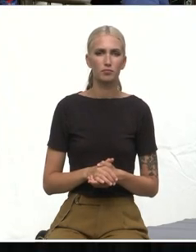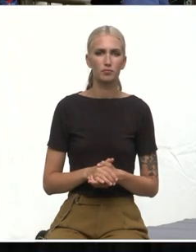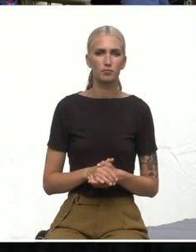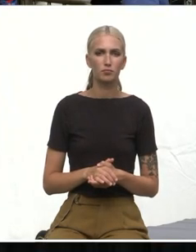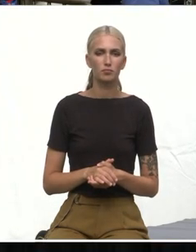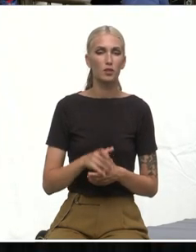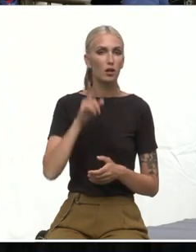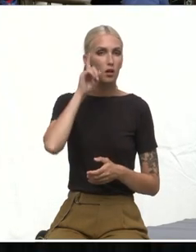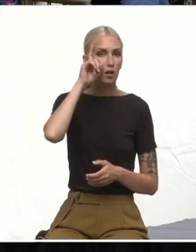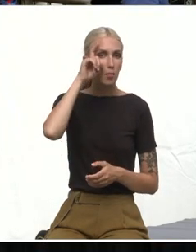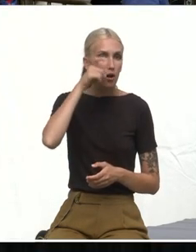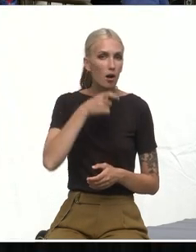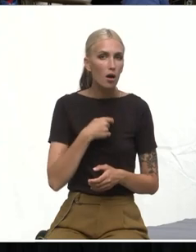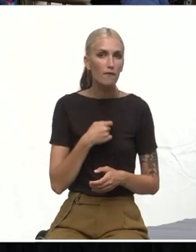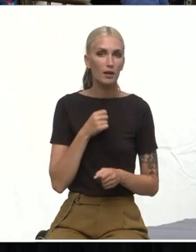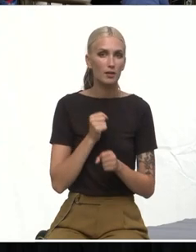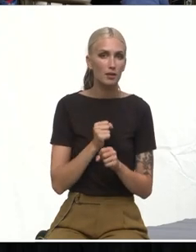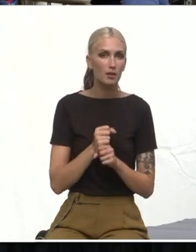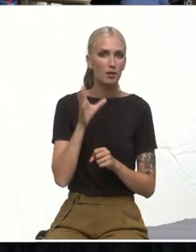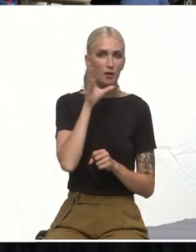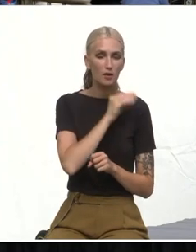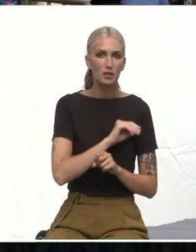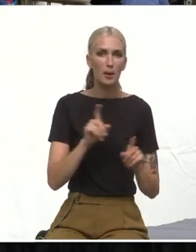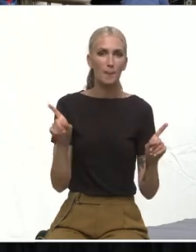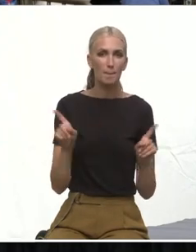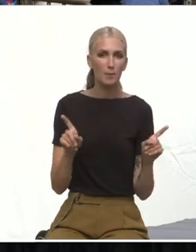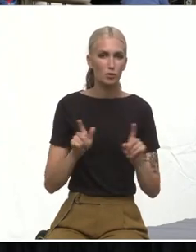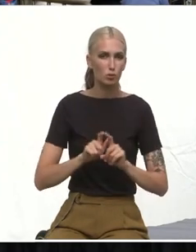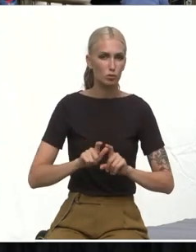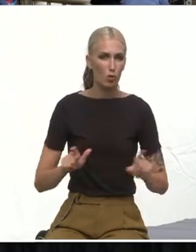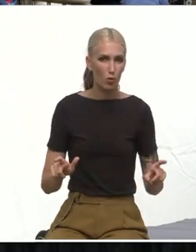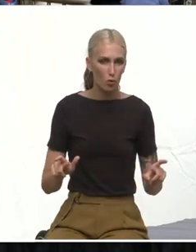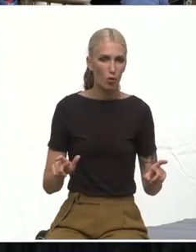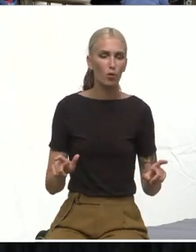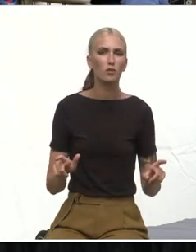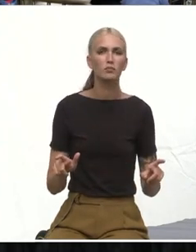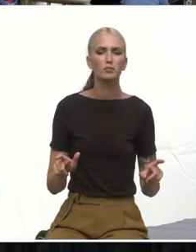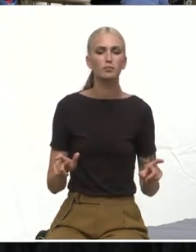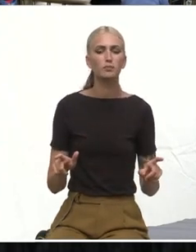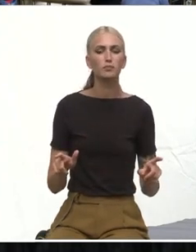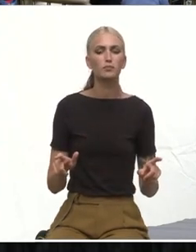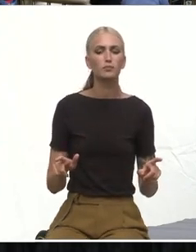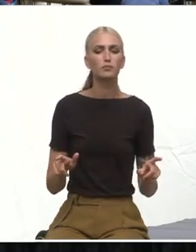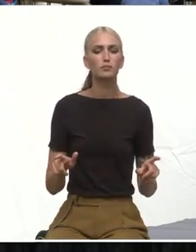I think what you can do working in the school is, as Joonas said,